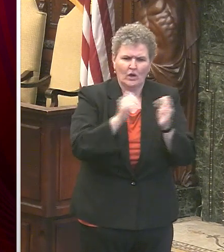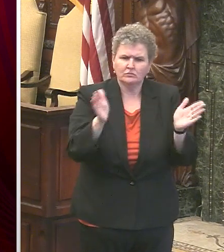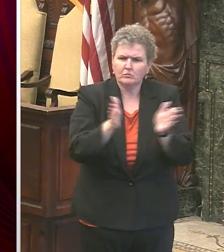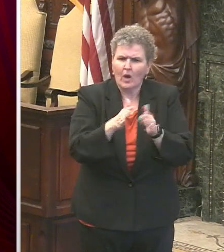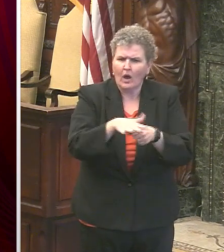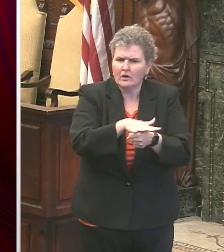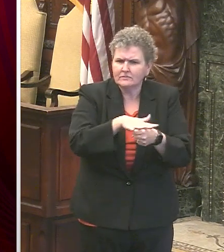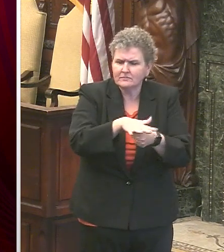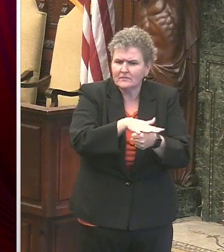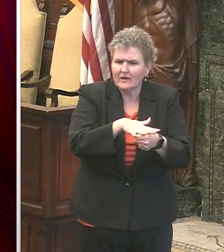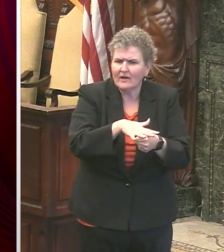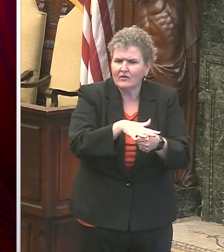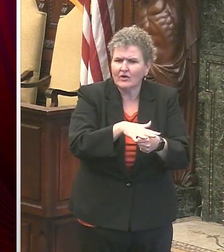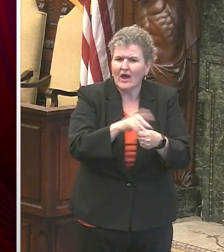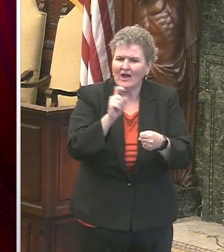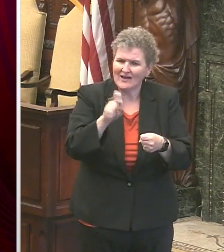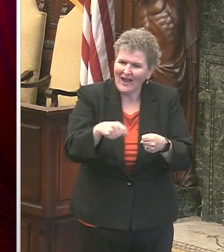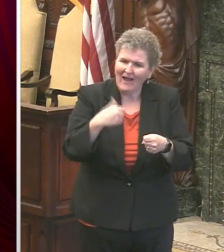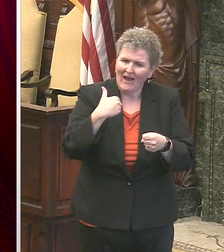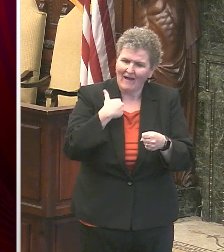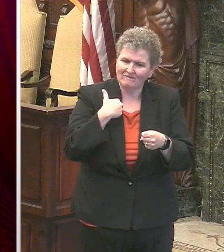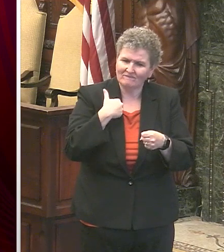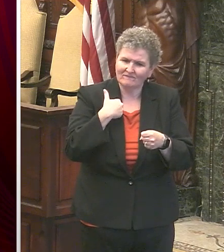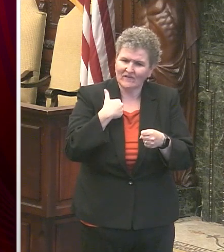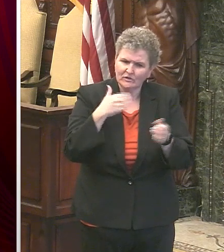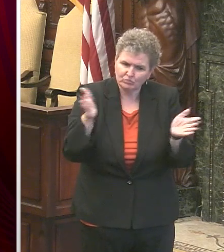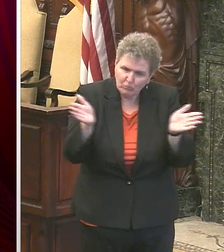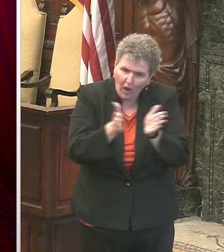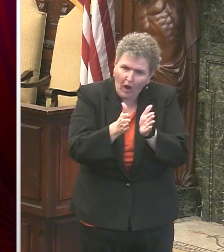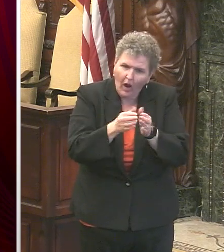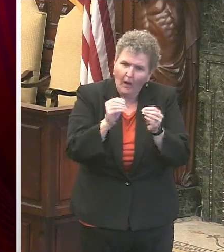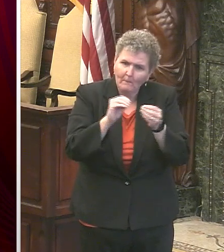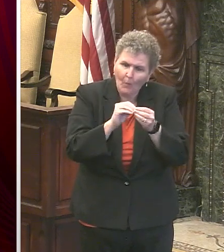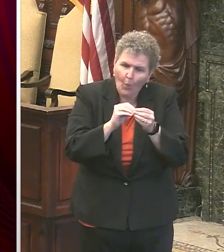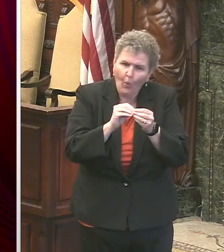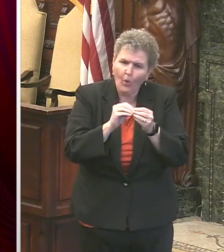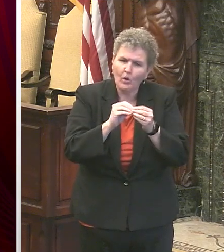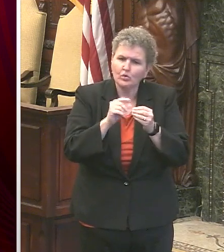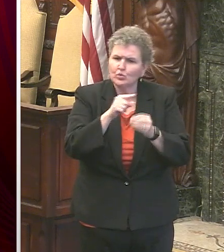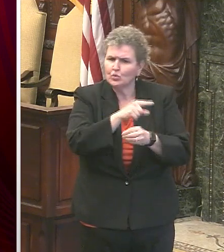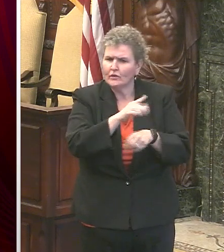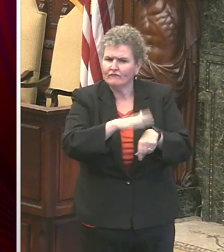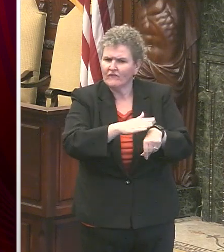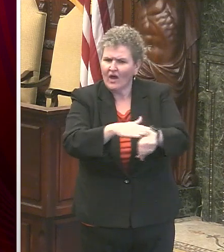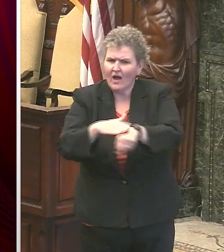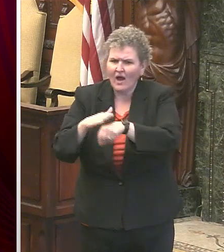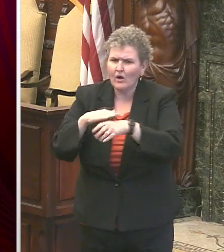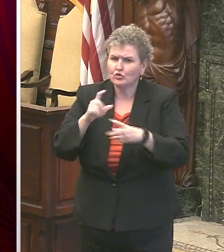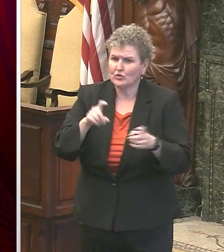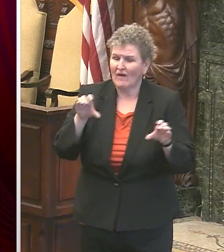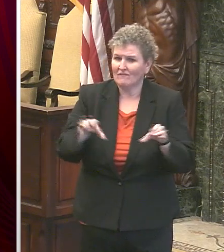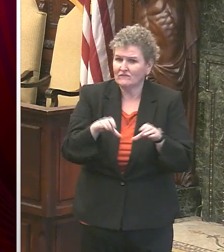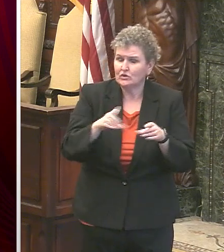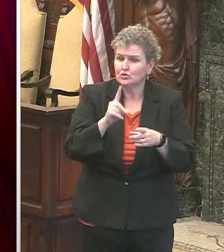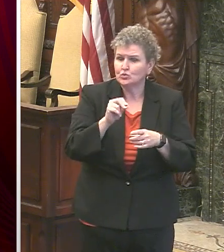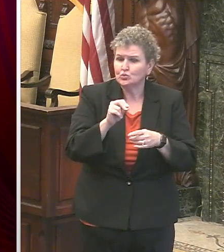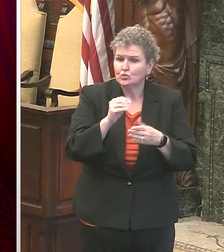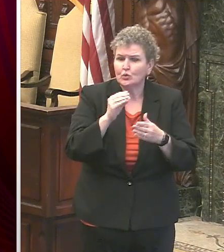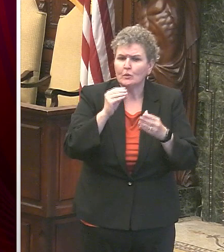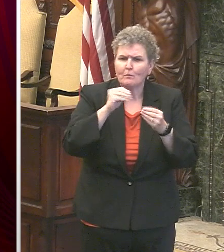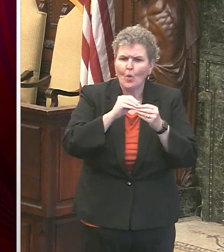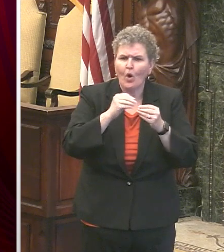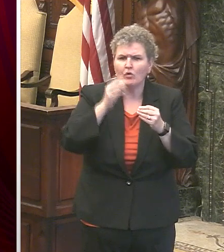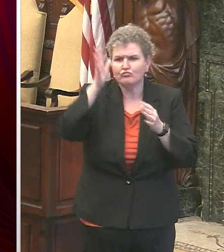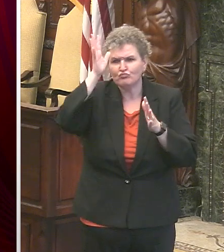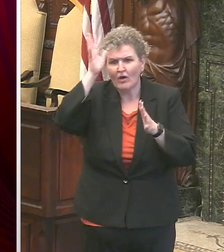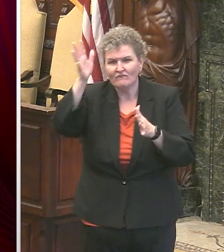places that have been cut down even further? What are you advising them to do? Can they be grandfathered in,